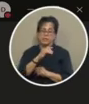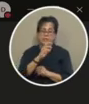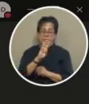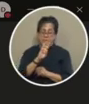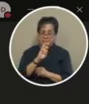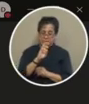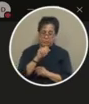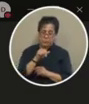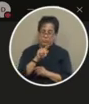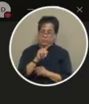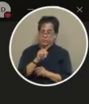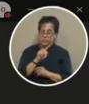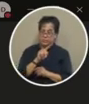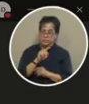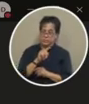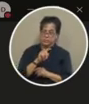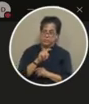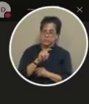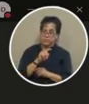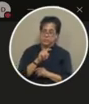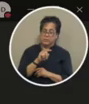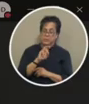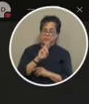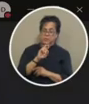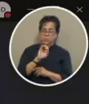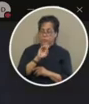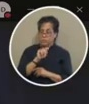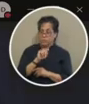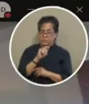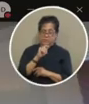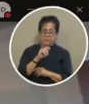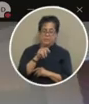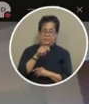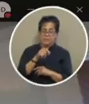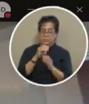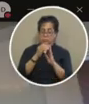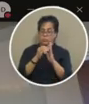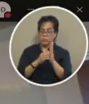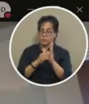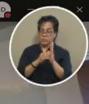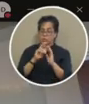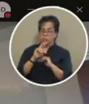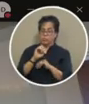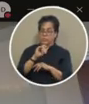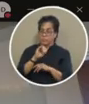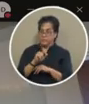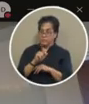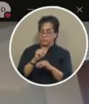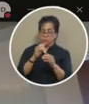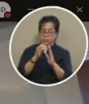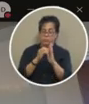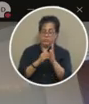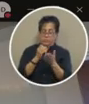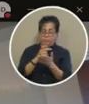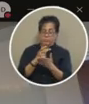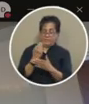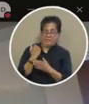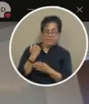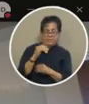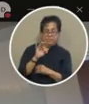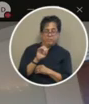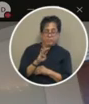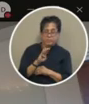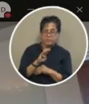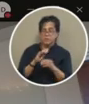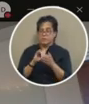16.1. Good morning, Mayor and Council. Robert Cortinas. Item 16.1 is an ordinance to repeal an ordinance that was approved back in February.